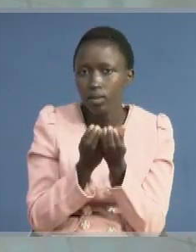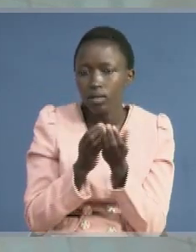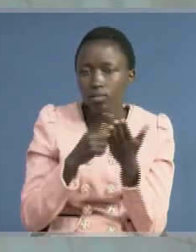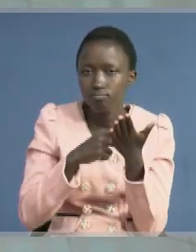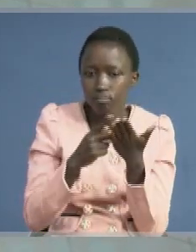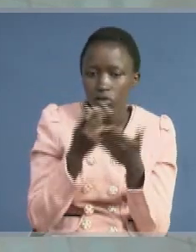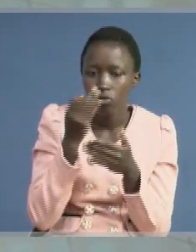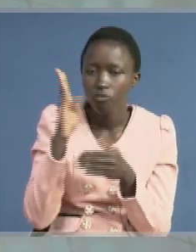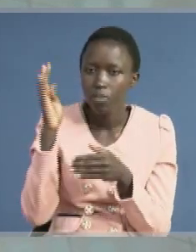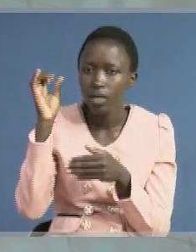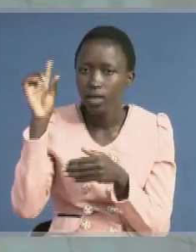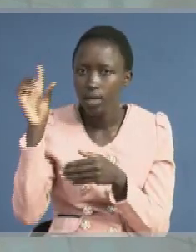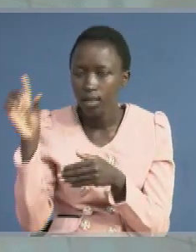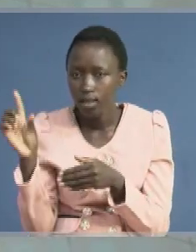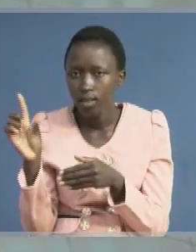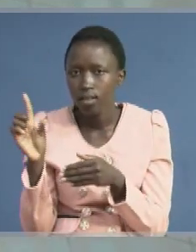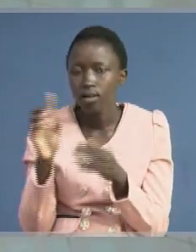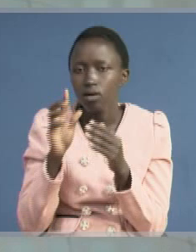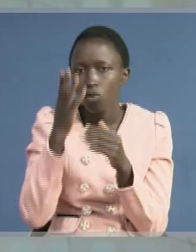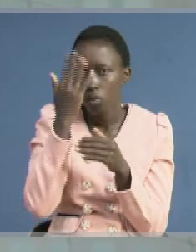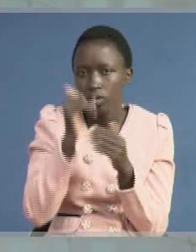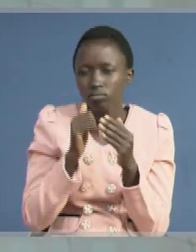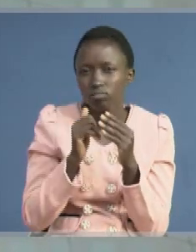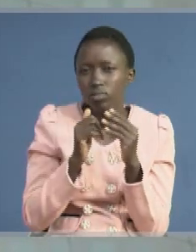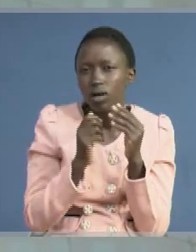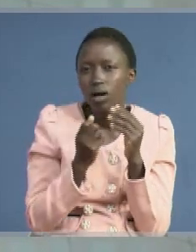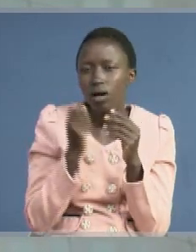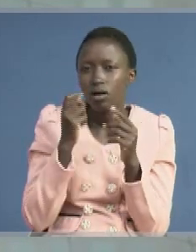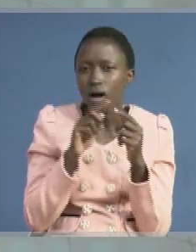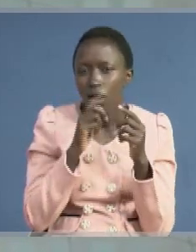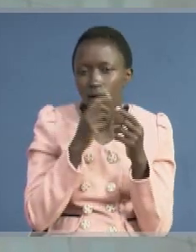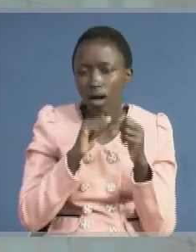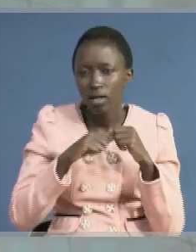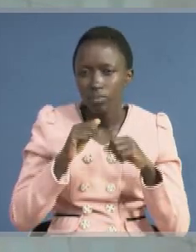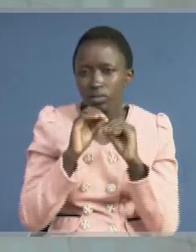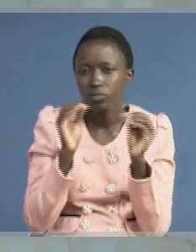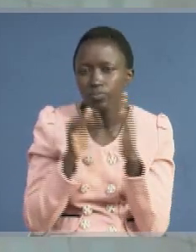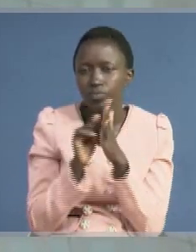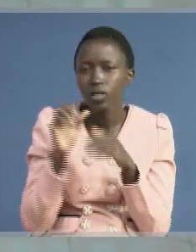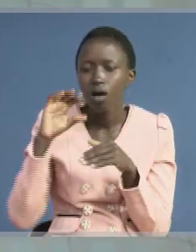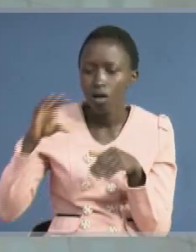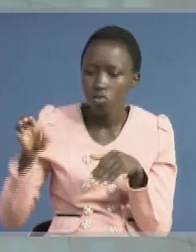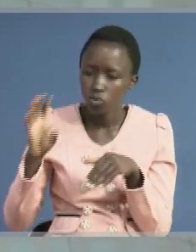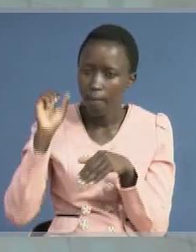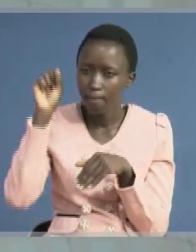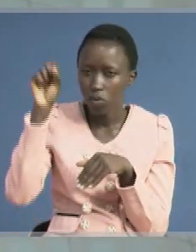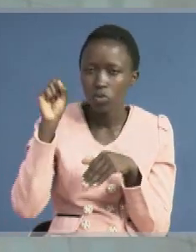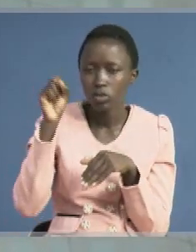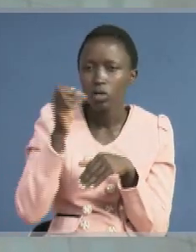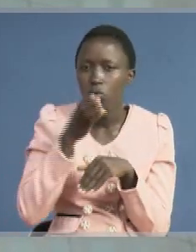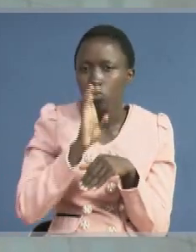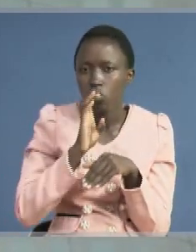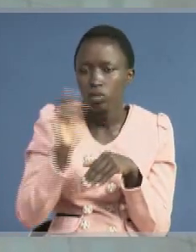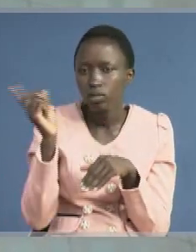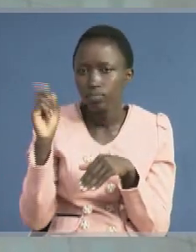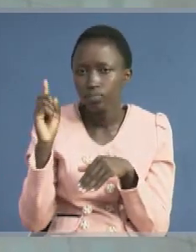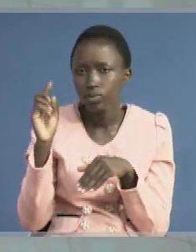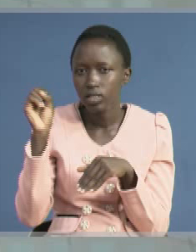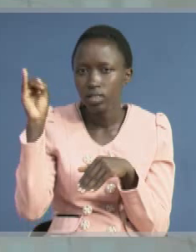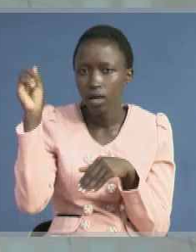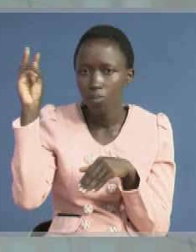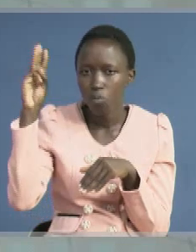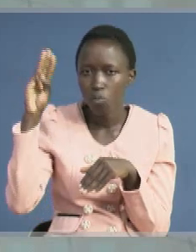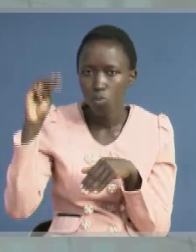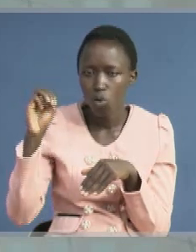the payment of bills has been caused by misunderstanding and County politics these according to water cabinet secretary Simon